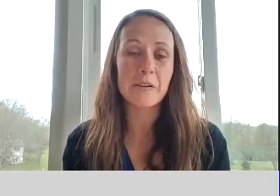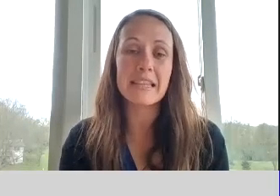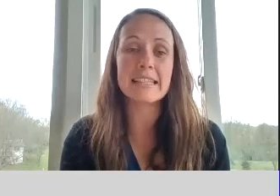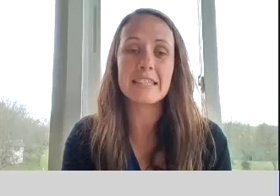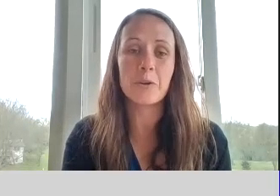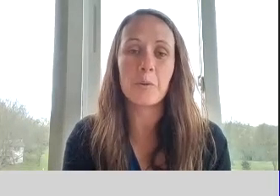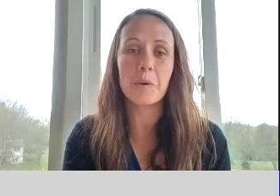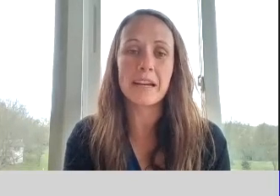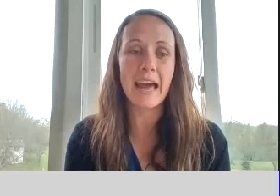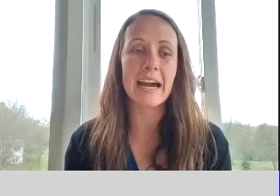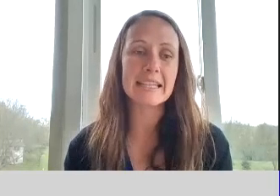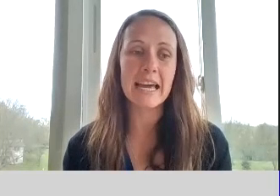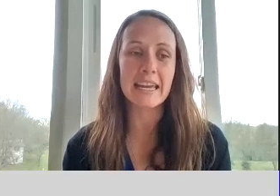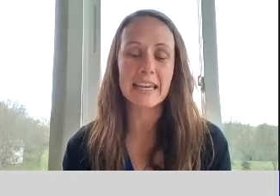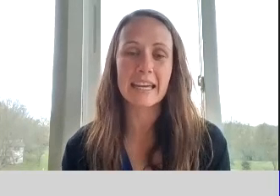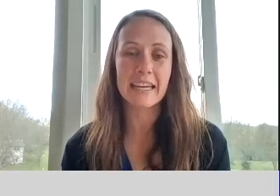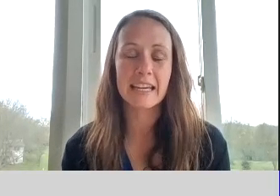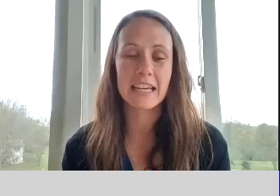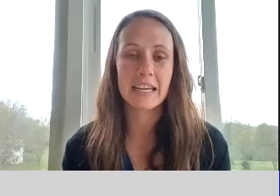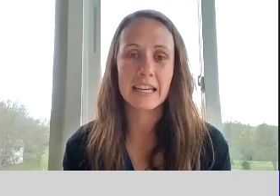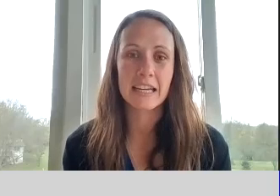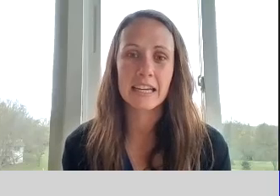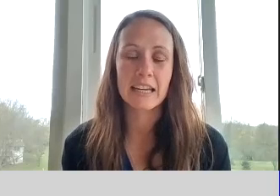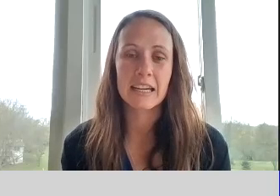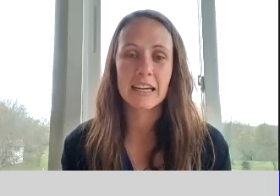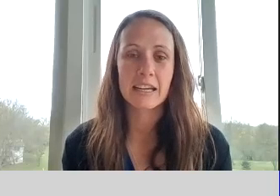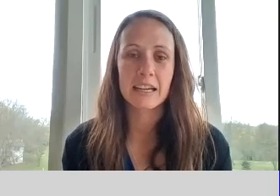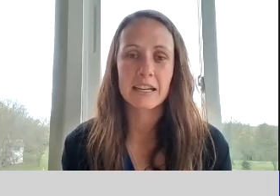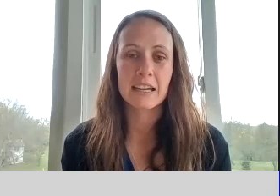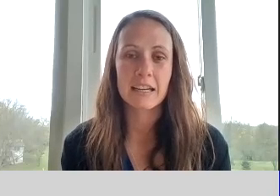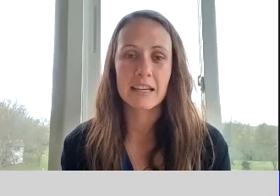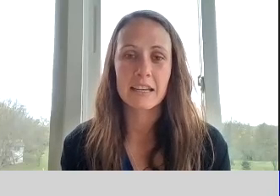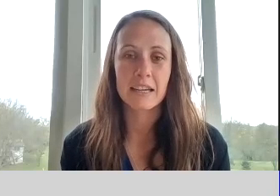Now let's see who we're gonna act like.